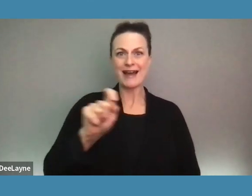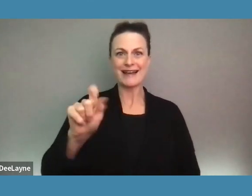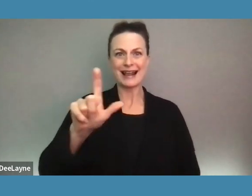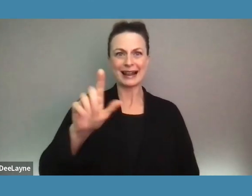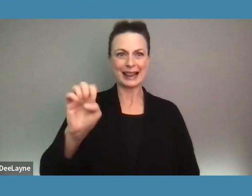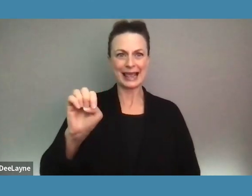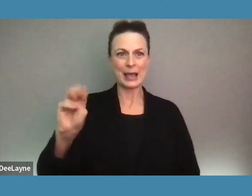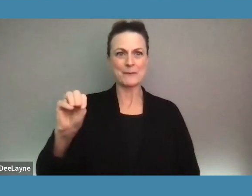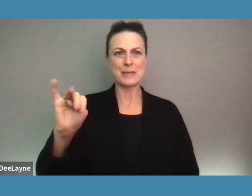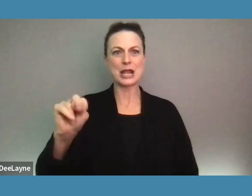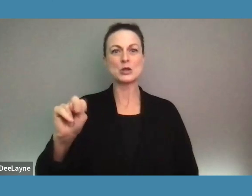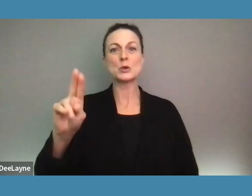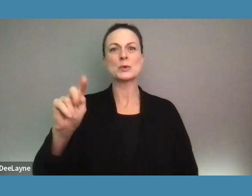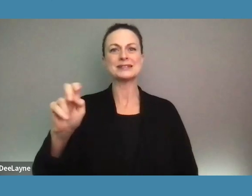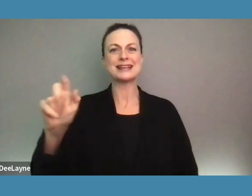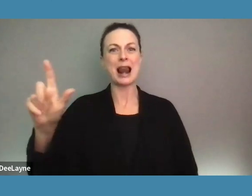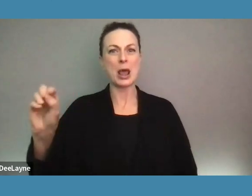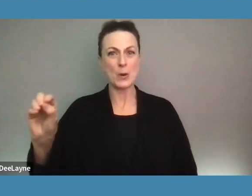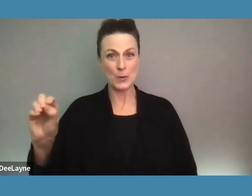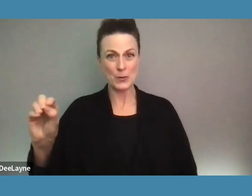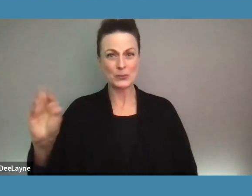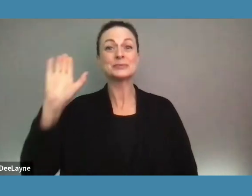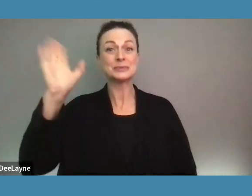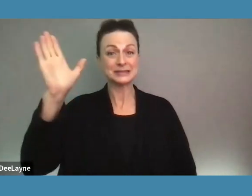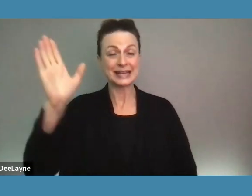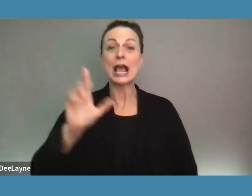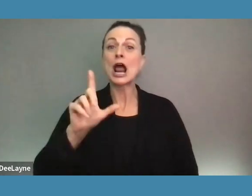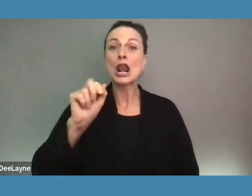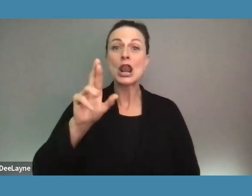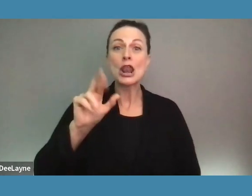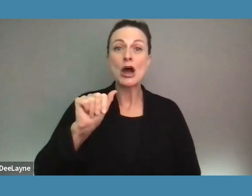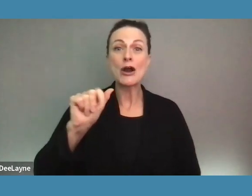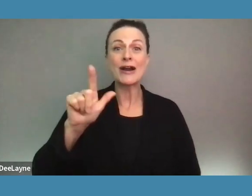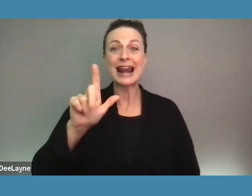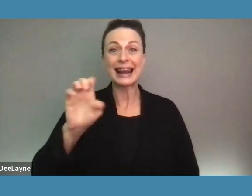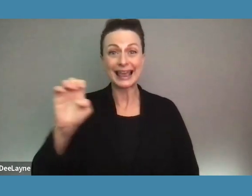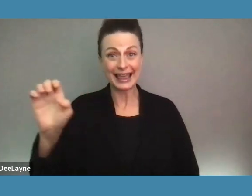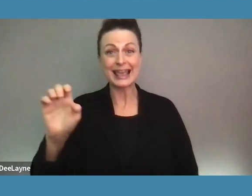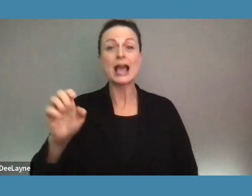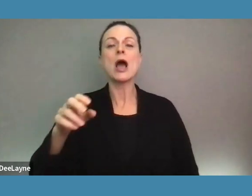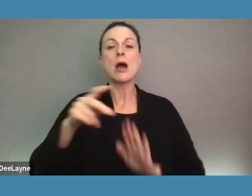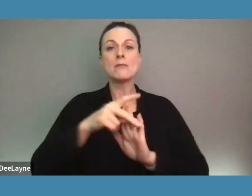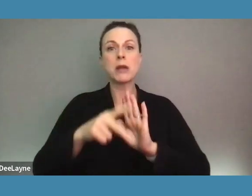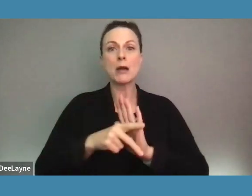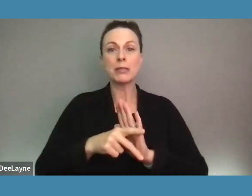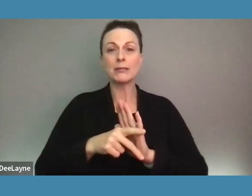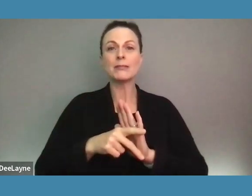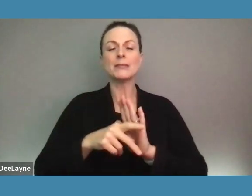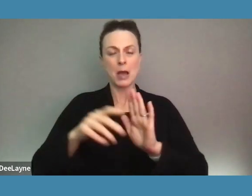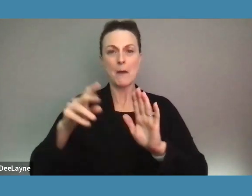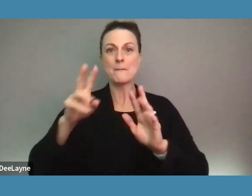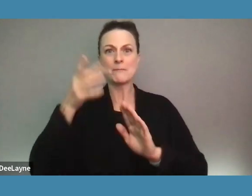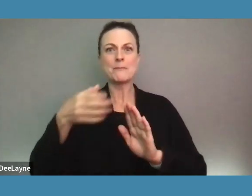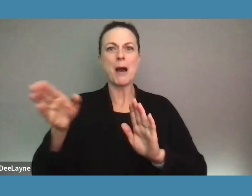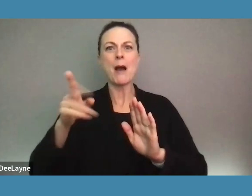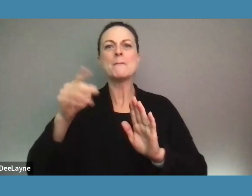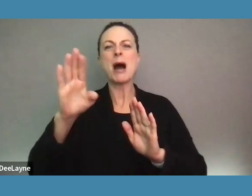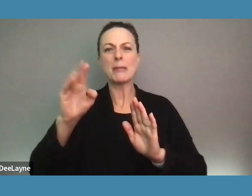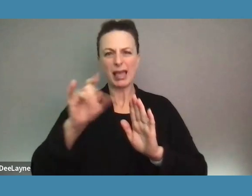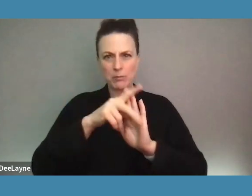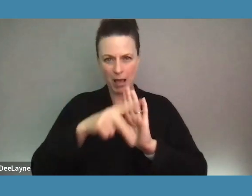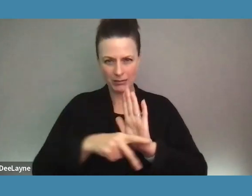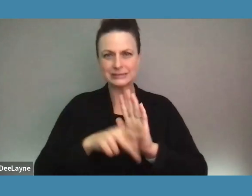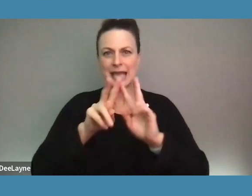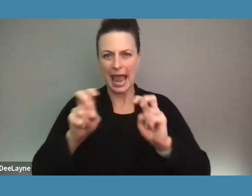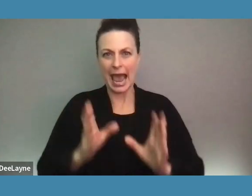Minutello presenting, and Laura Lee is the public policy analyst at our organization, Disability Rights Florida, as